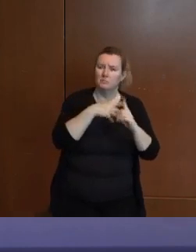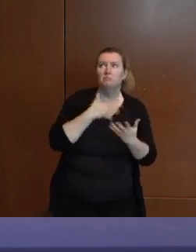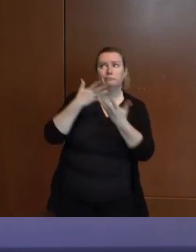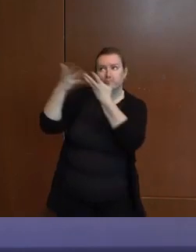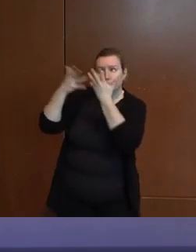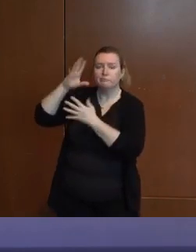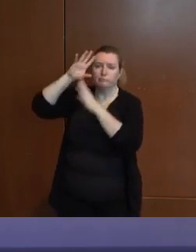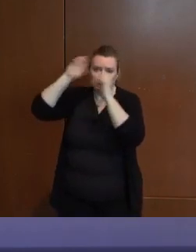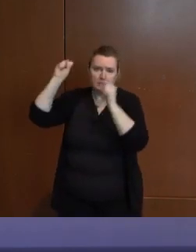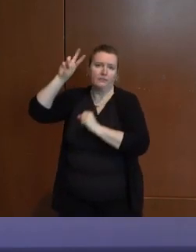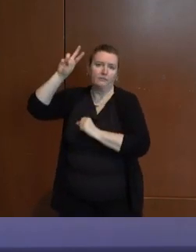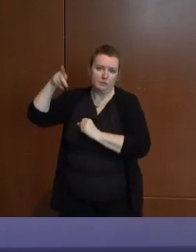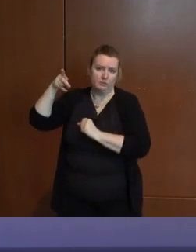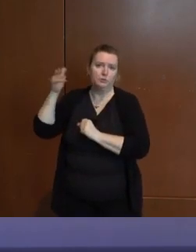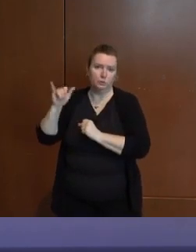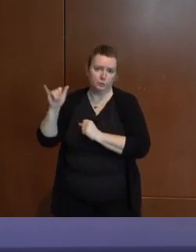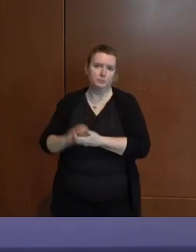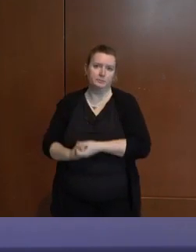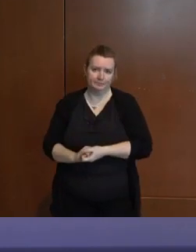with what I think